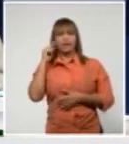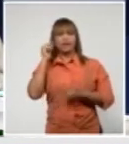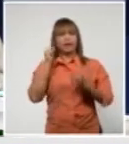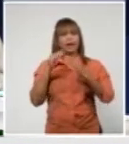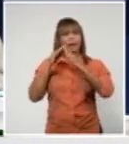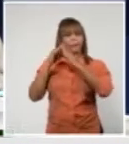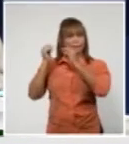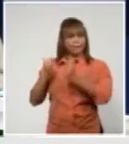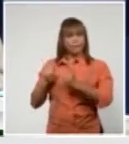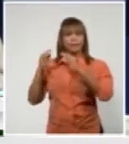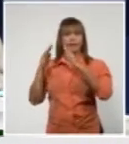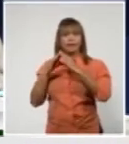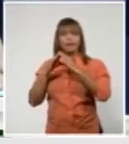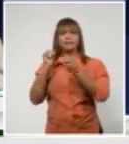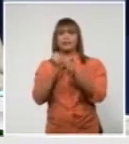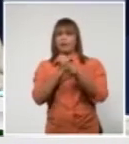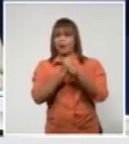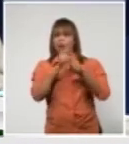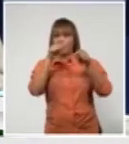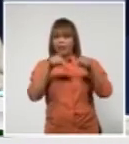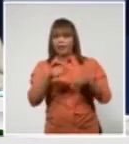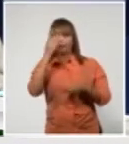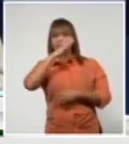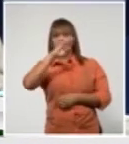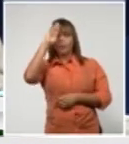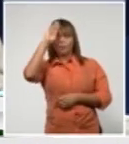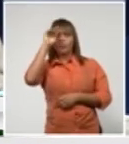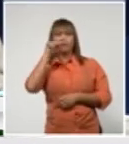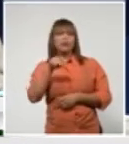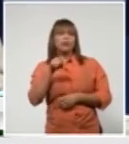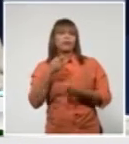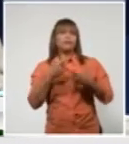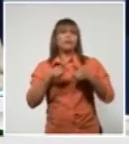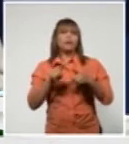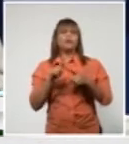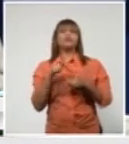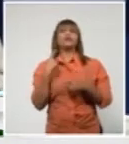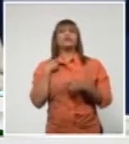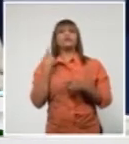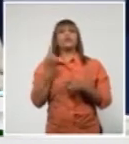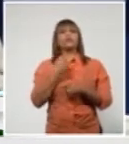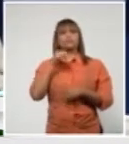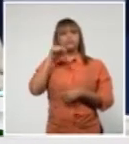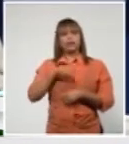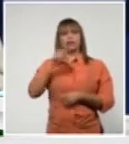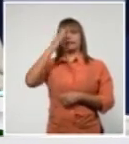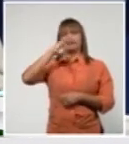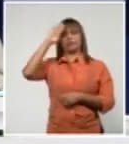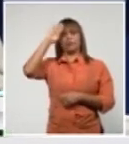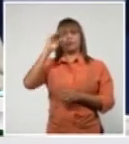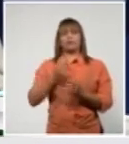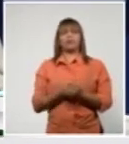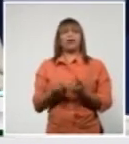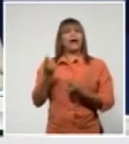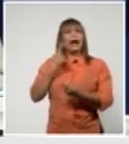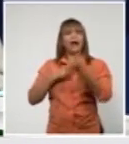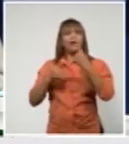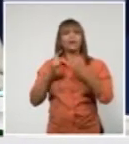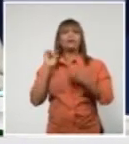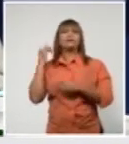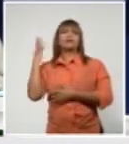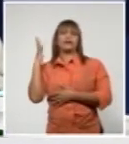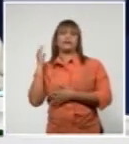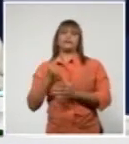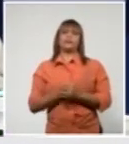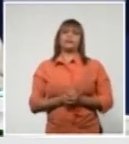centers at the time of testing and diagnosis. This means that 91.4% of